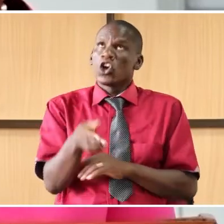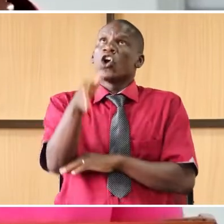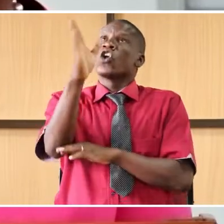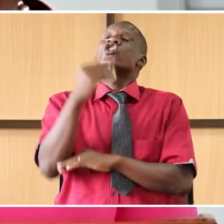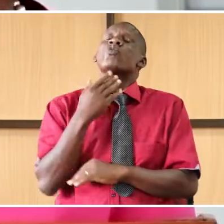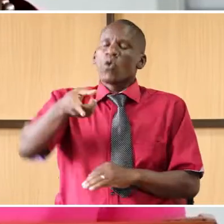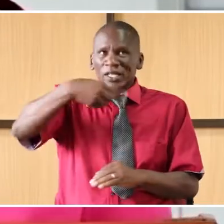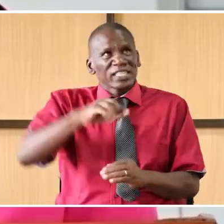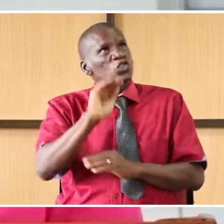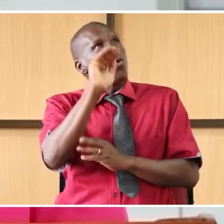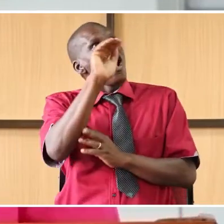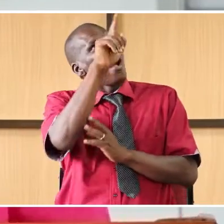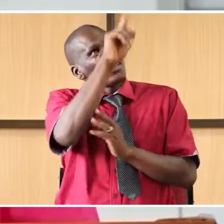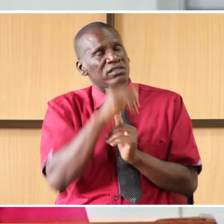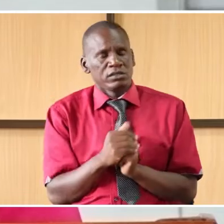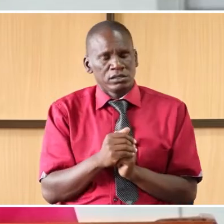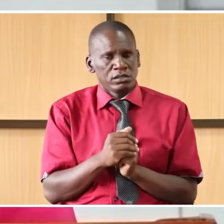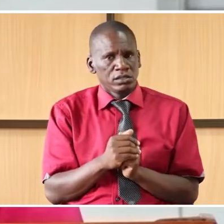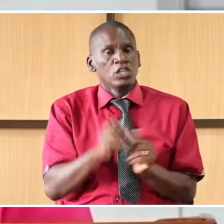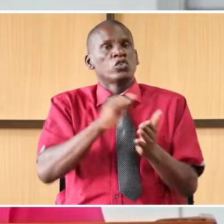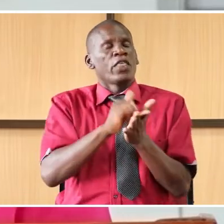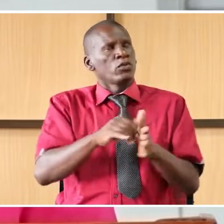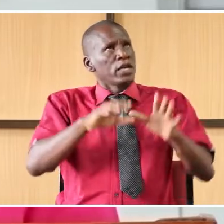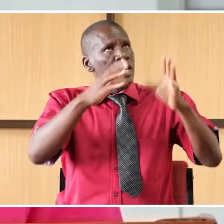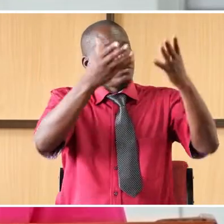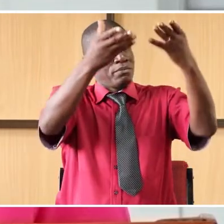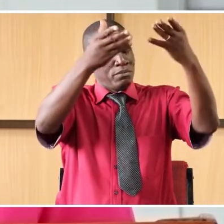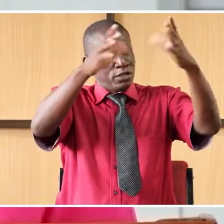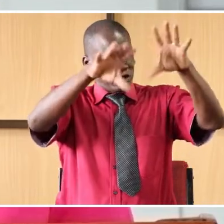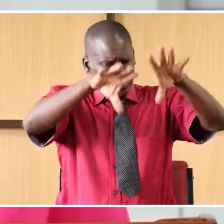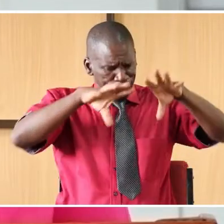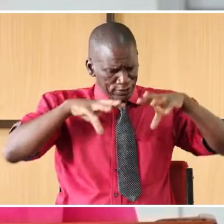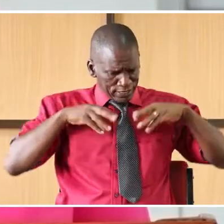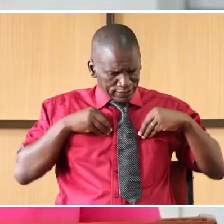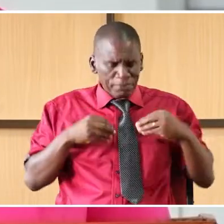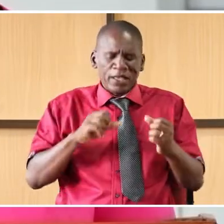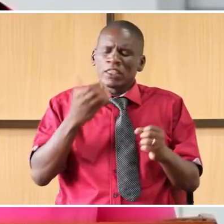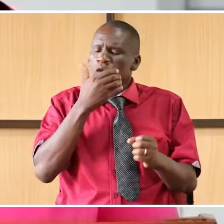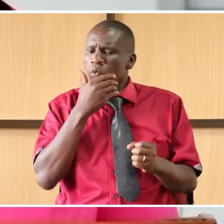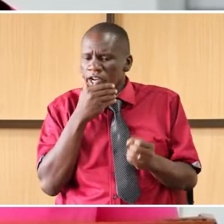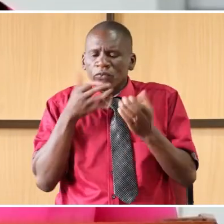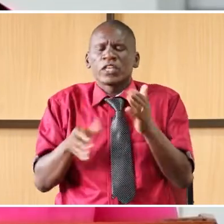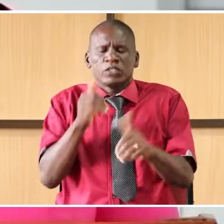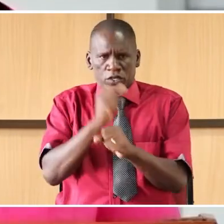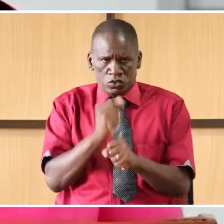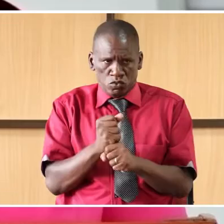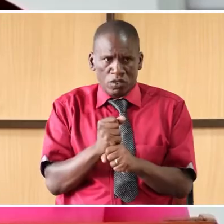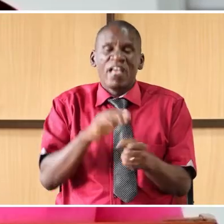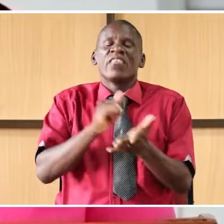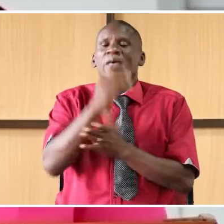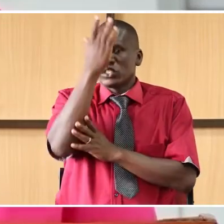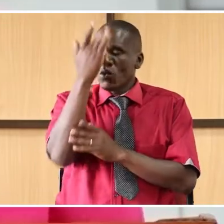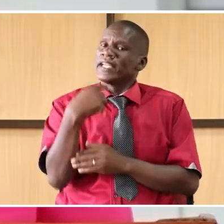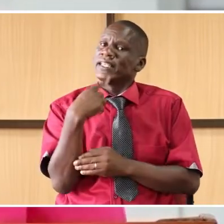ask so that we can be a partaker in the miracle that he's going to perform. And I think that's why